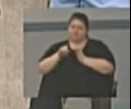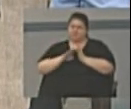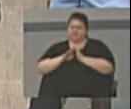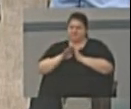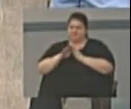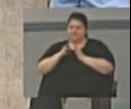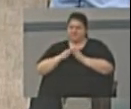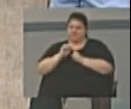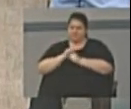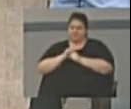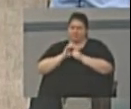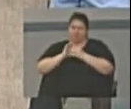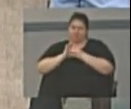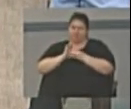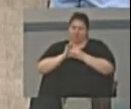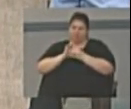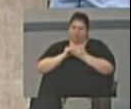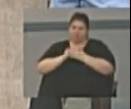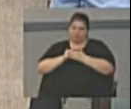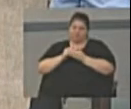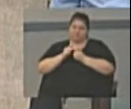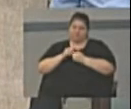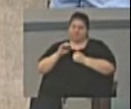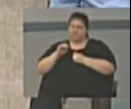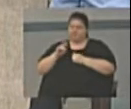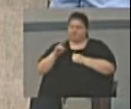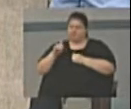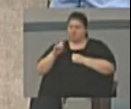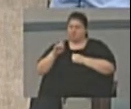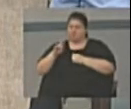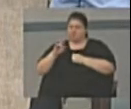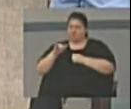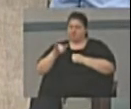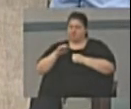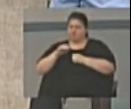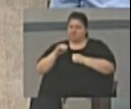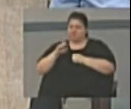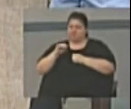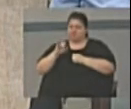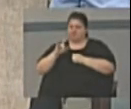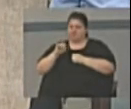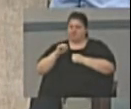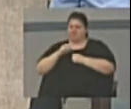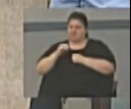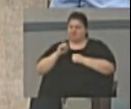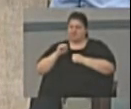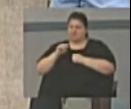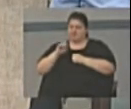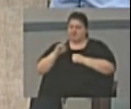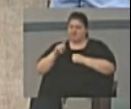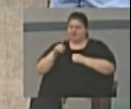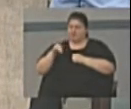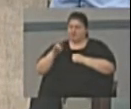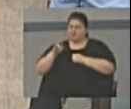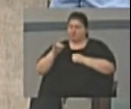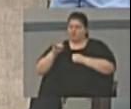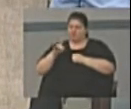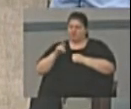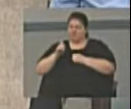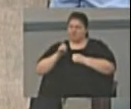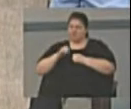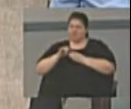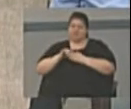working closely with Mr. Dory and Miles and Stockbridge. As you know, this is sort of a